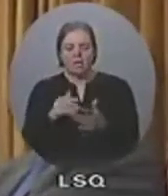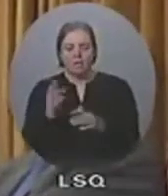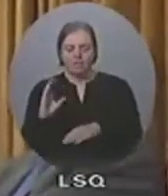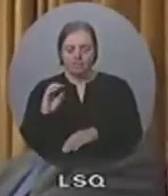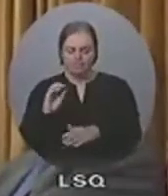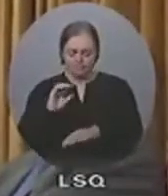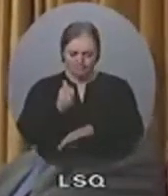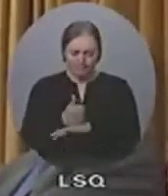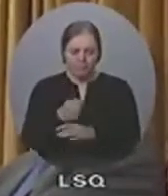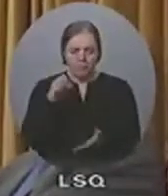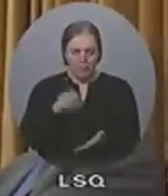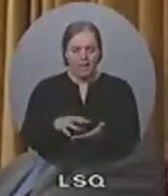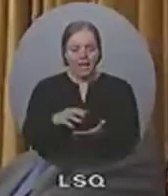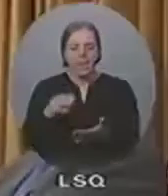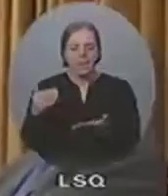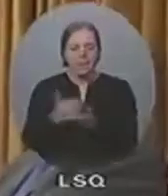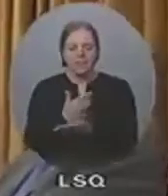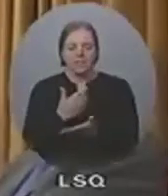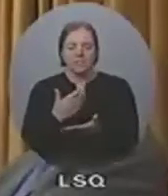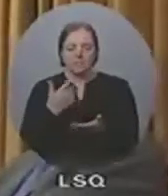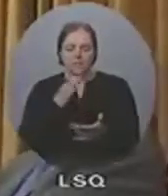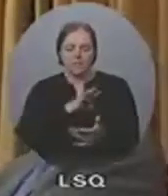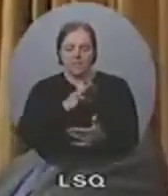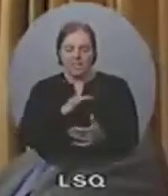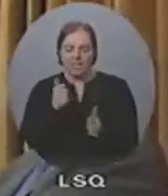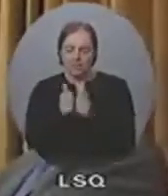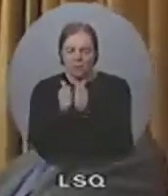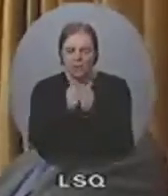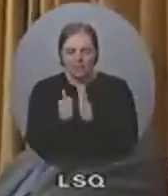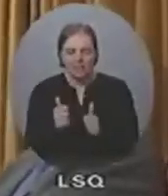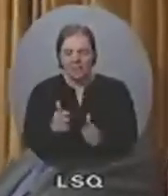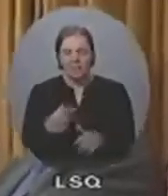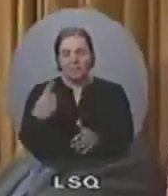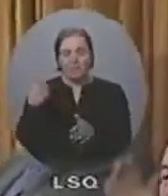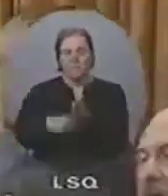the NDP on our Canadian families by voting for higher taxes and killing jobs.